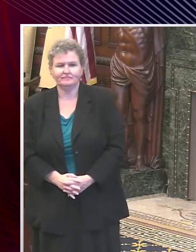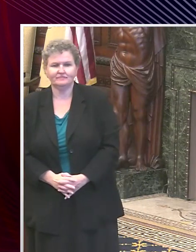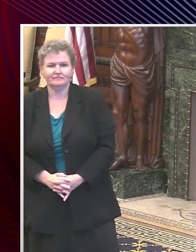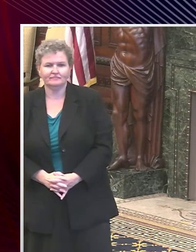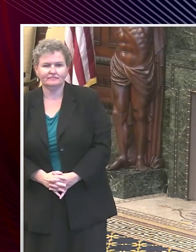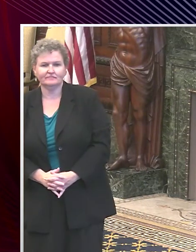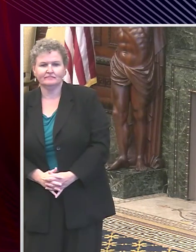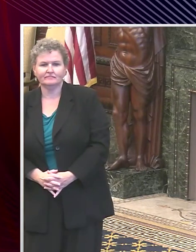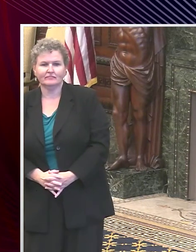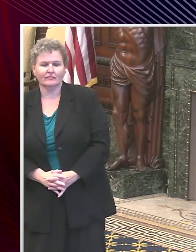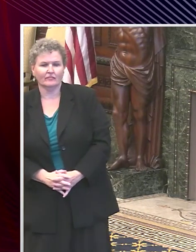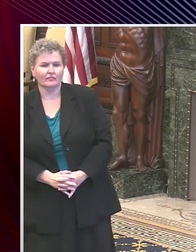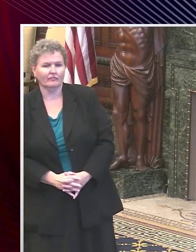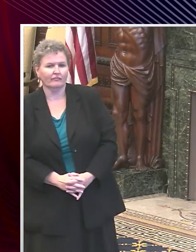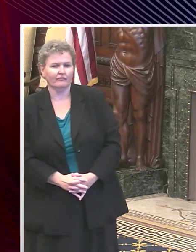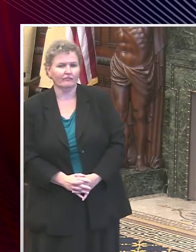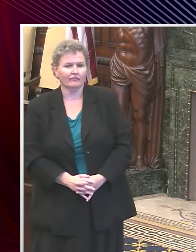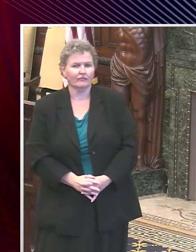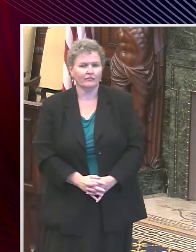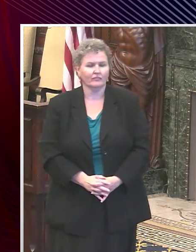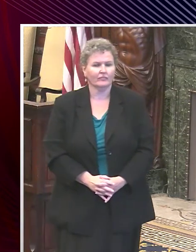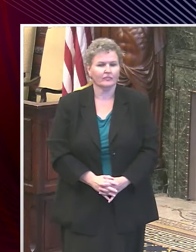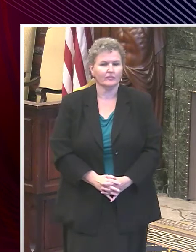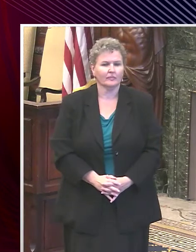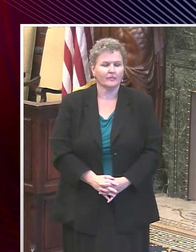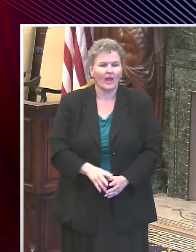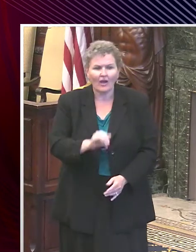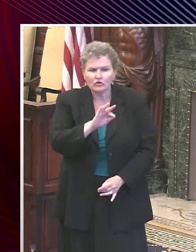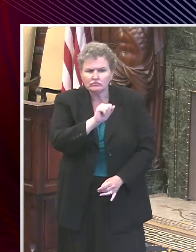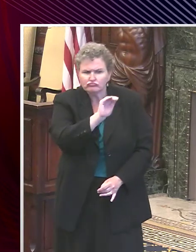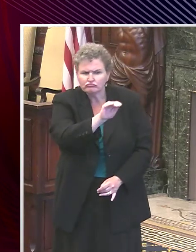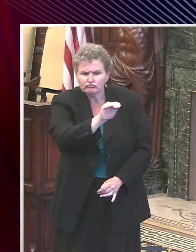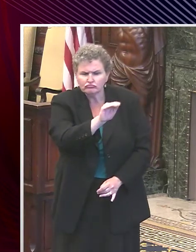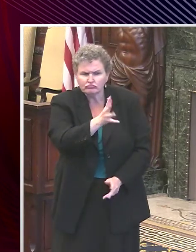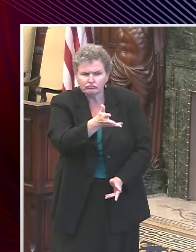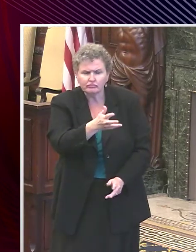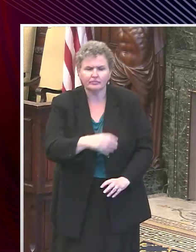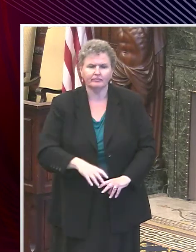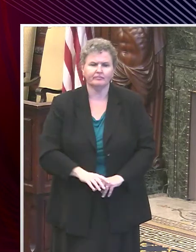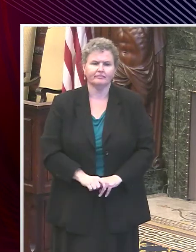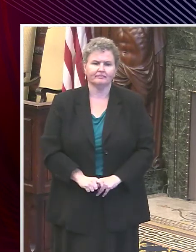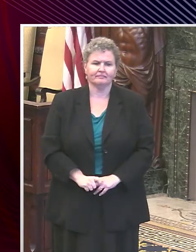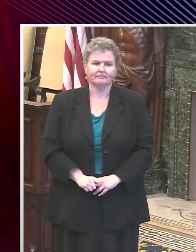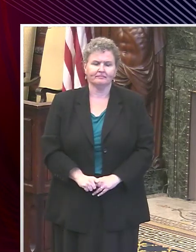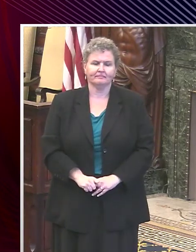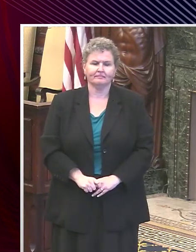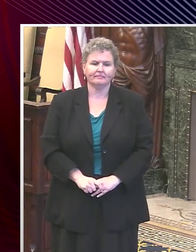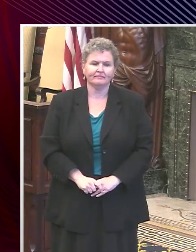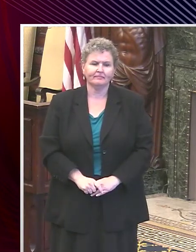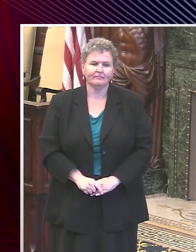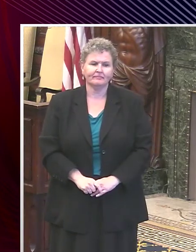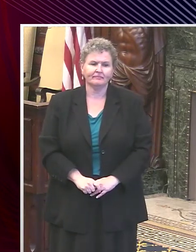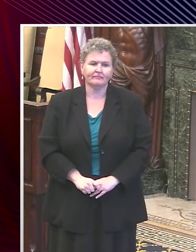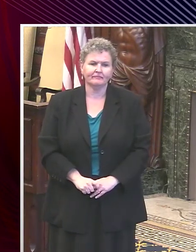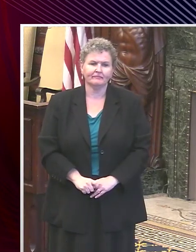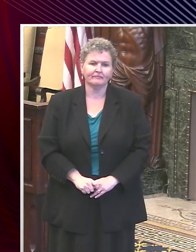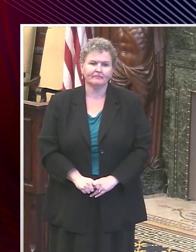Iris, can you unmute yourself there? Iris, ¿está al teléfono? Puede... There.